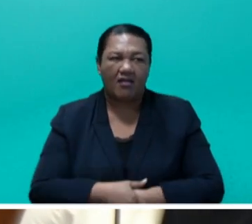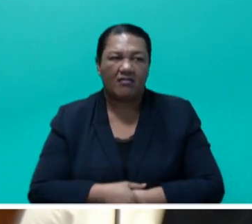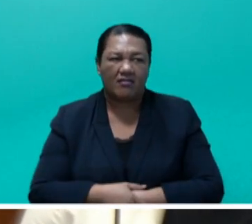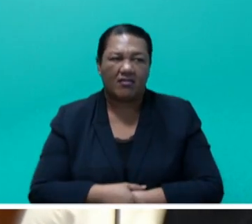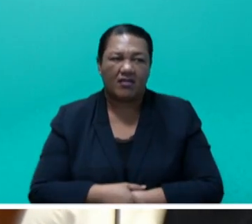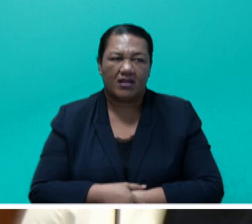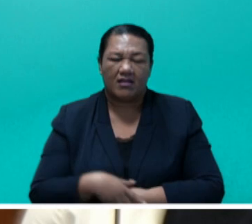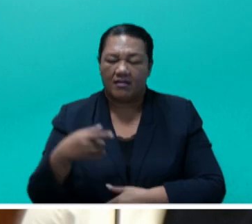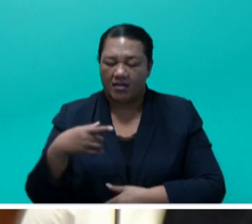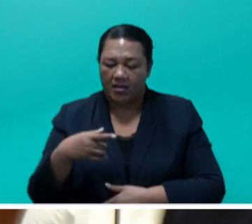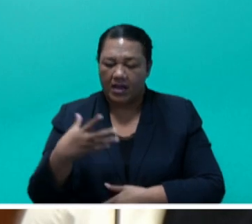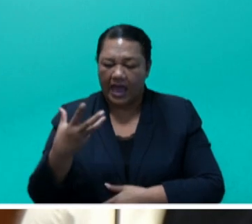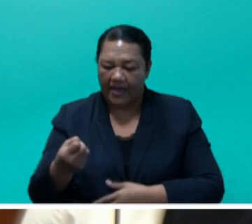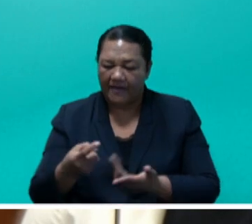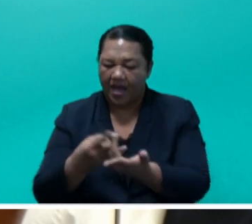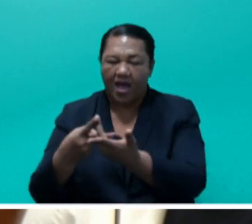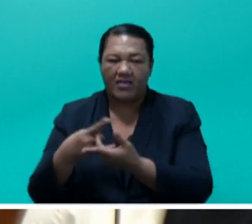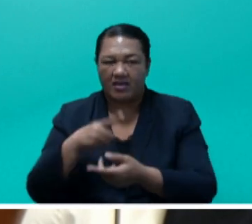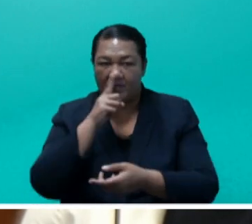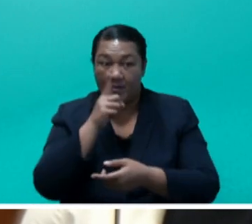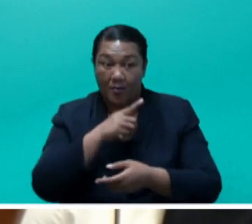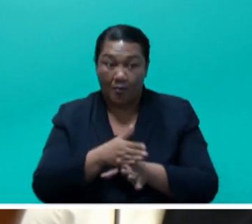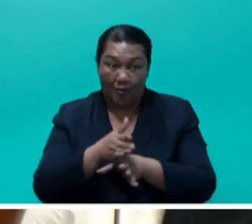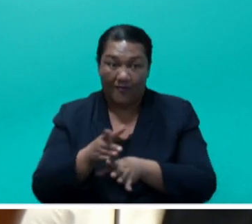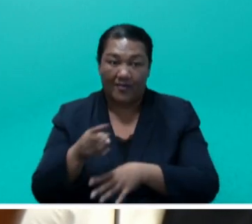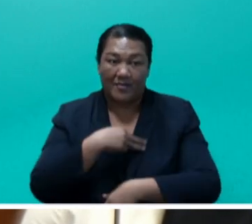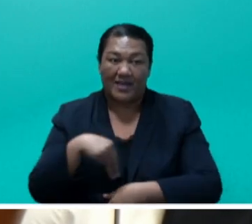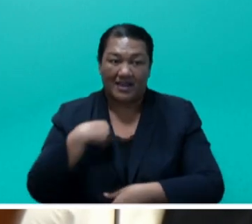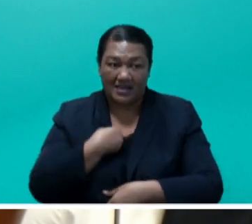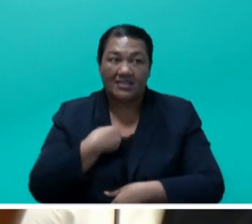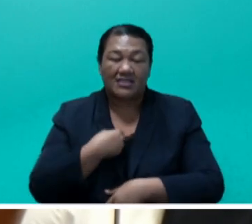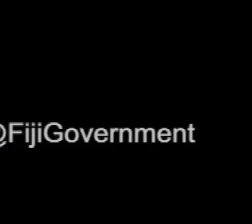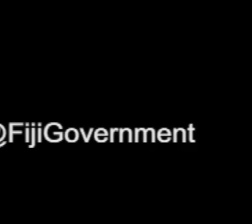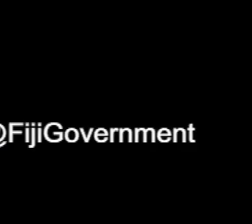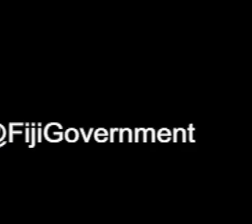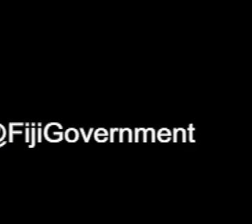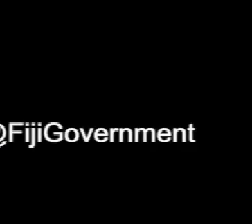currently in the Ministry, are appropriately addressed. Thank you, Honourable Speaker.